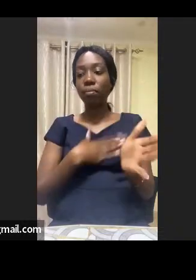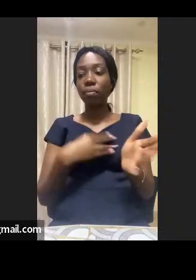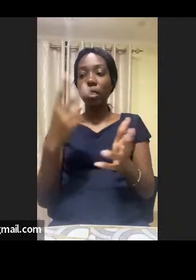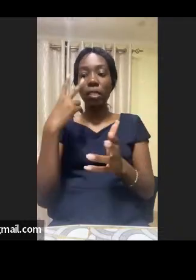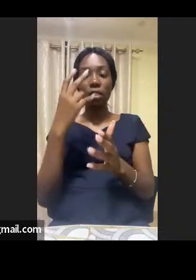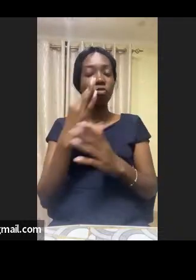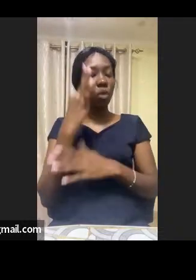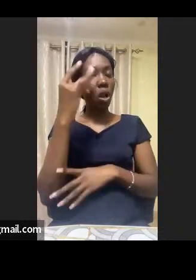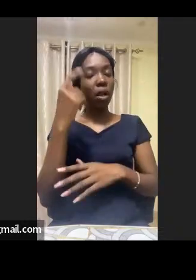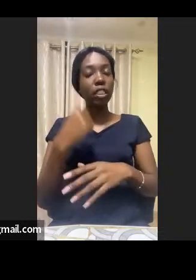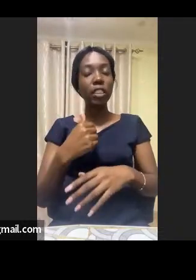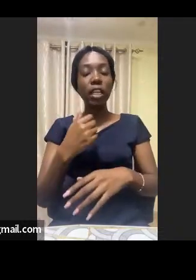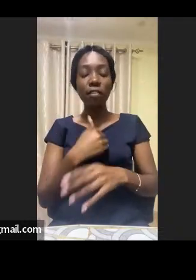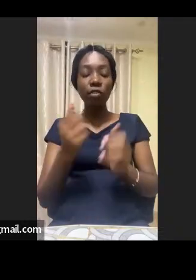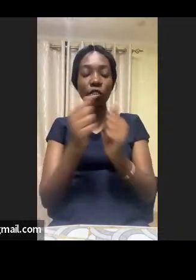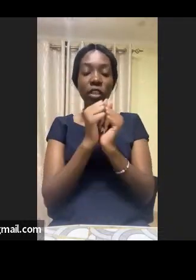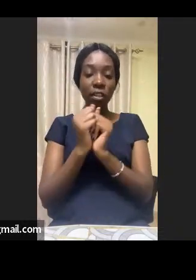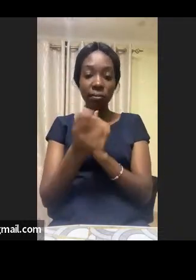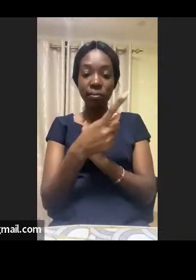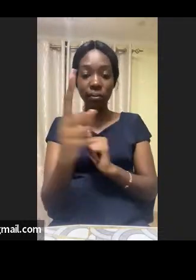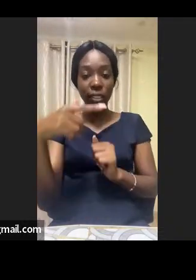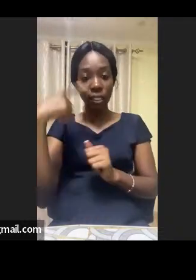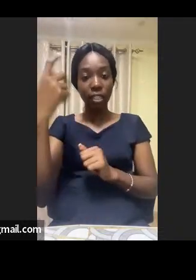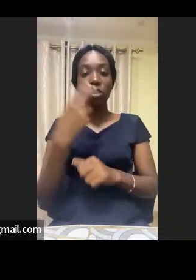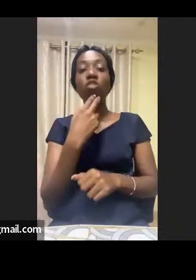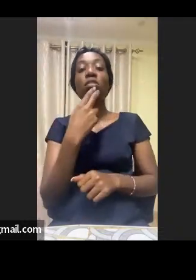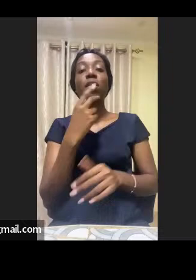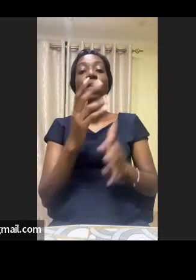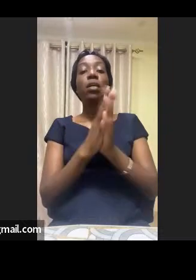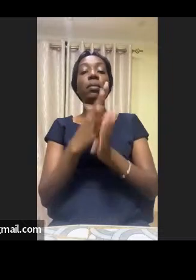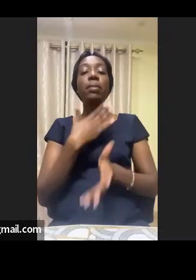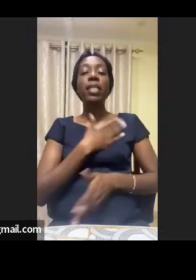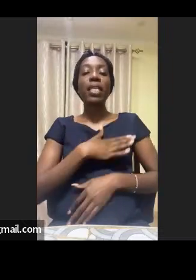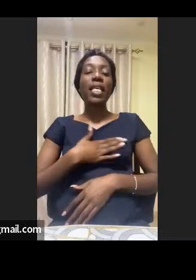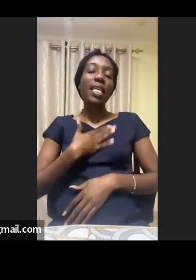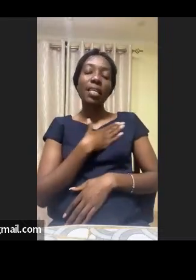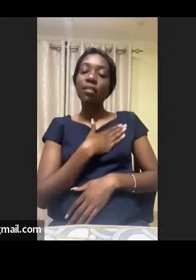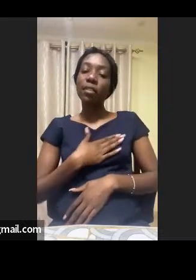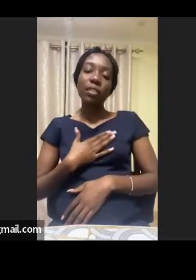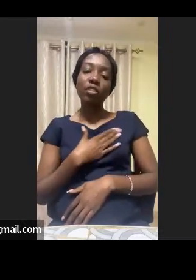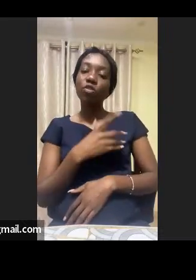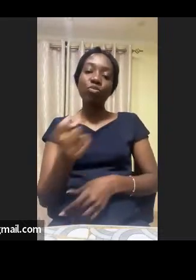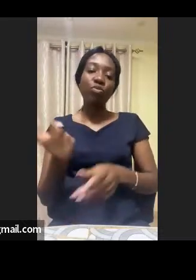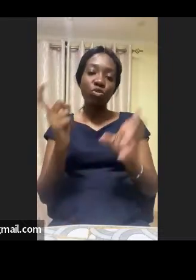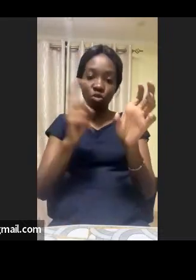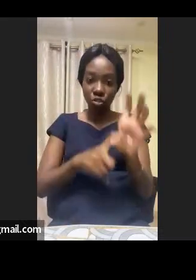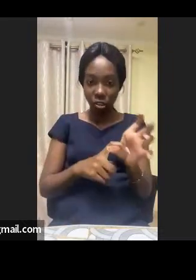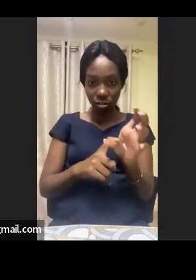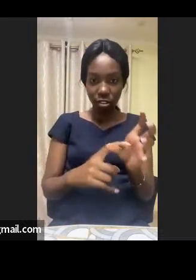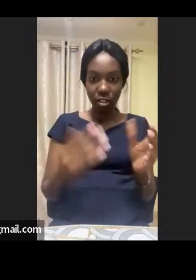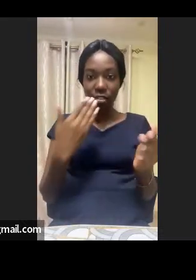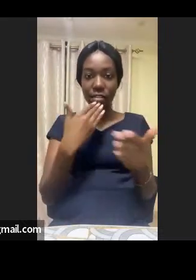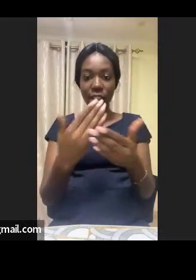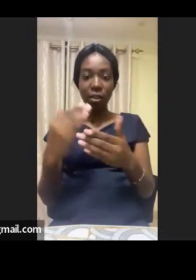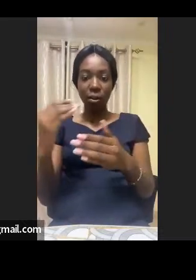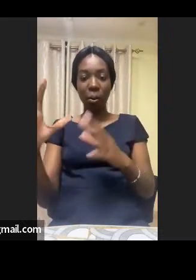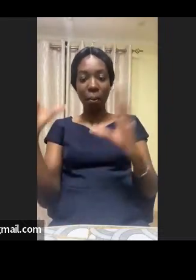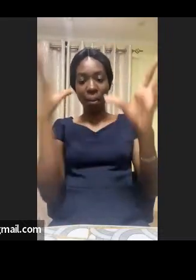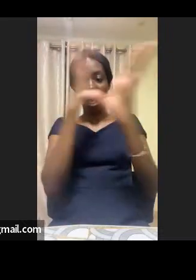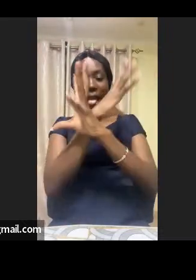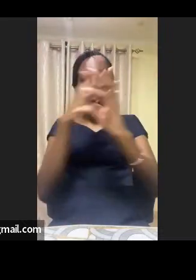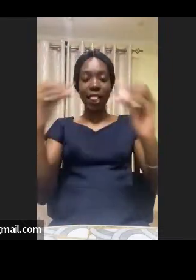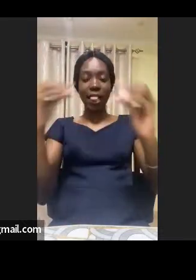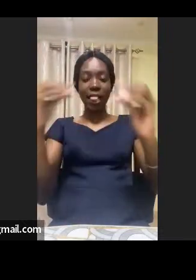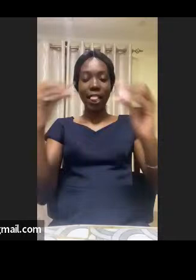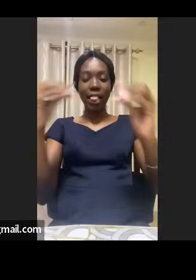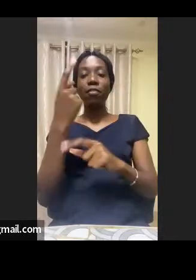you next Tuesday. Please make sure you join us. Thank Madam President Kenya from HR